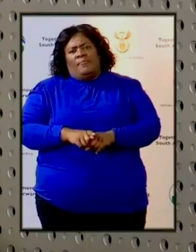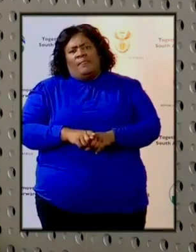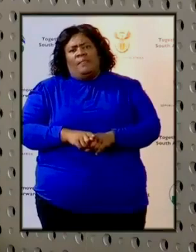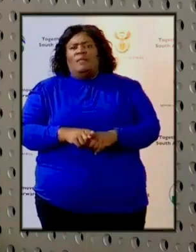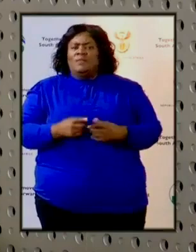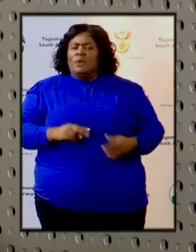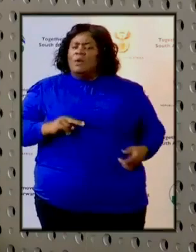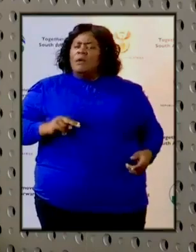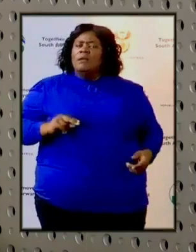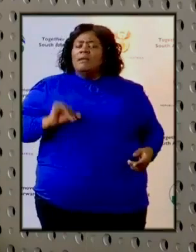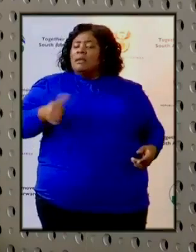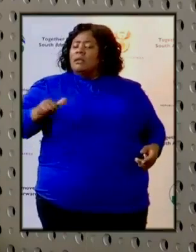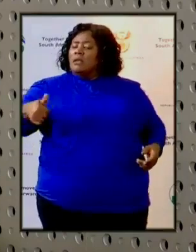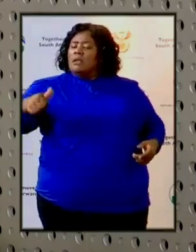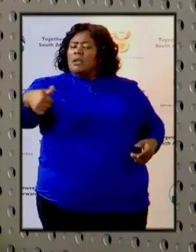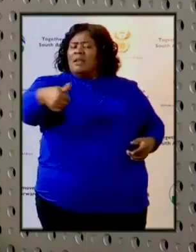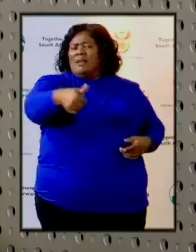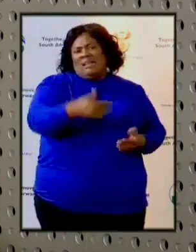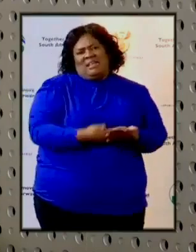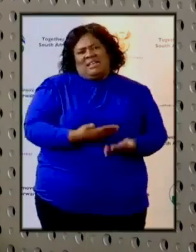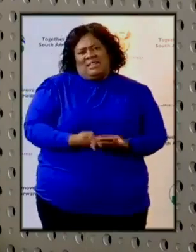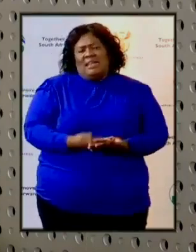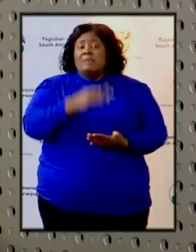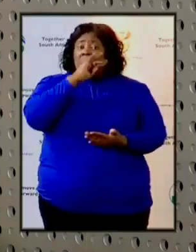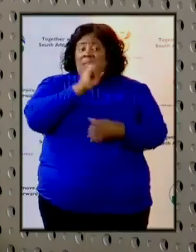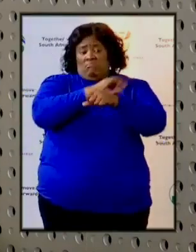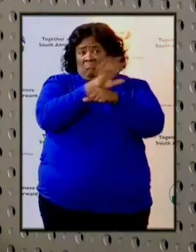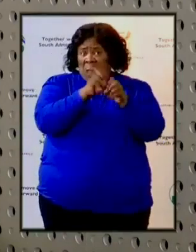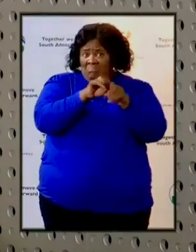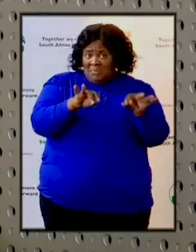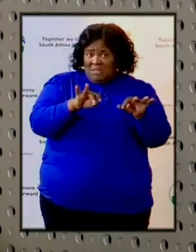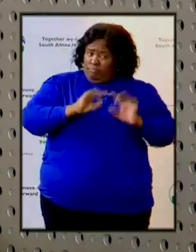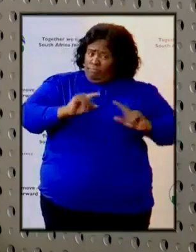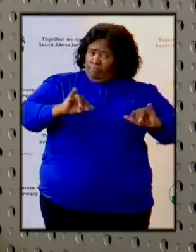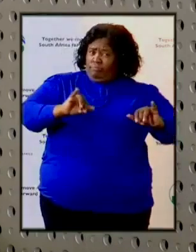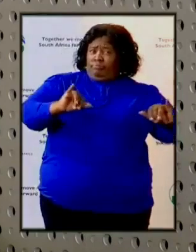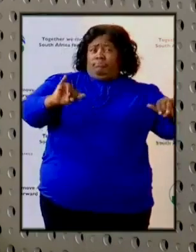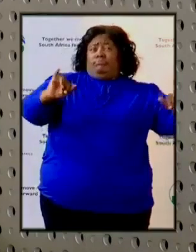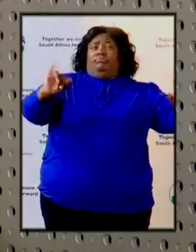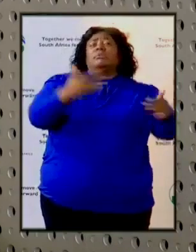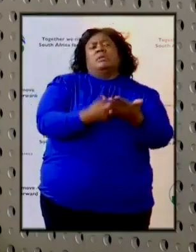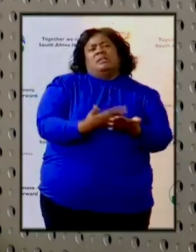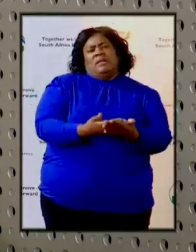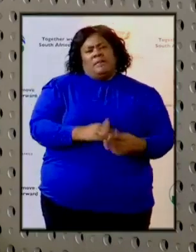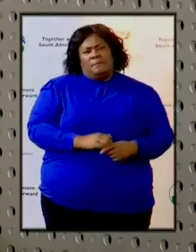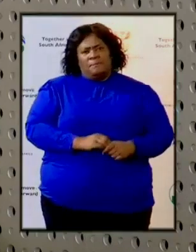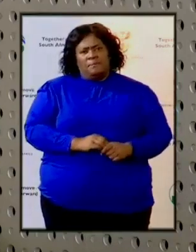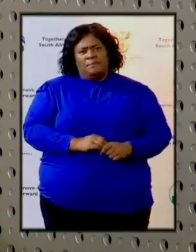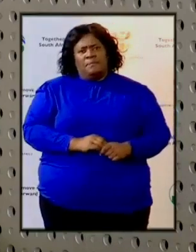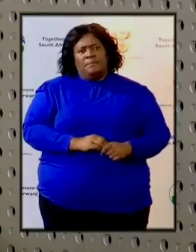So ingaqhubekisa ibhebhethekise igciwane.